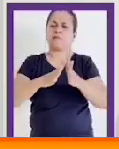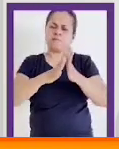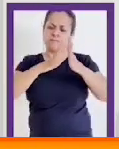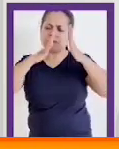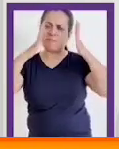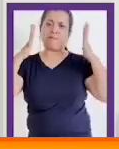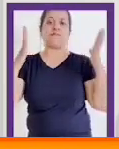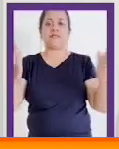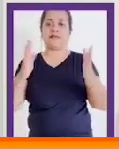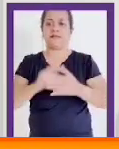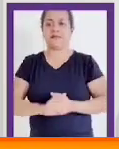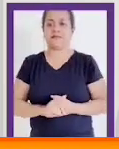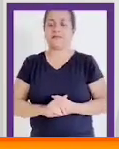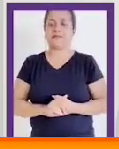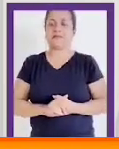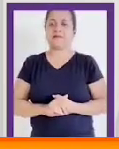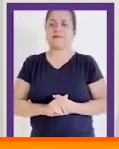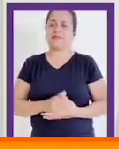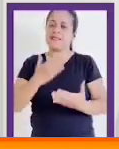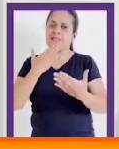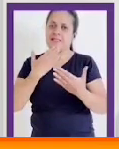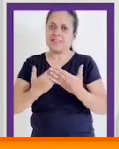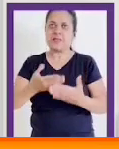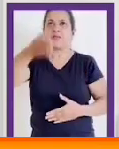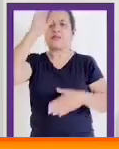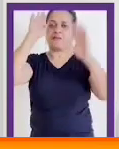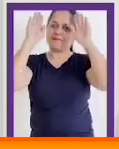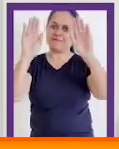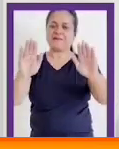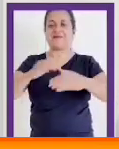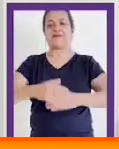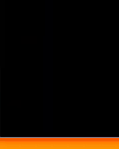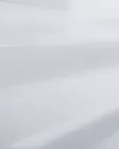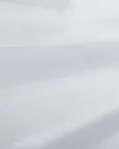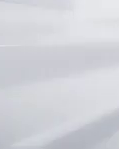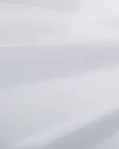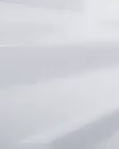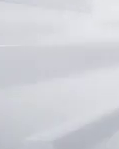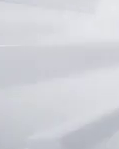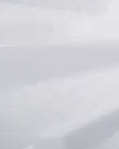much bigger than what it was last time. Thank you. God bless you.